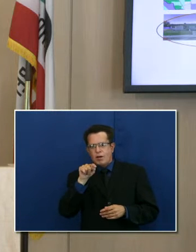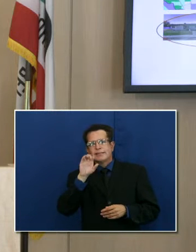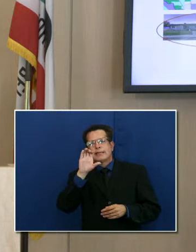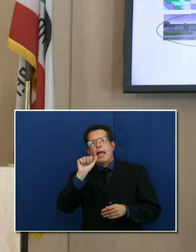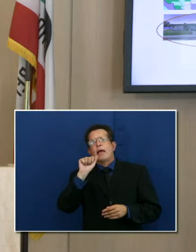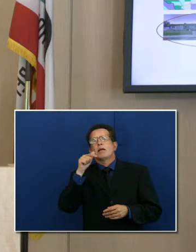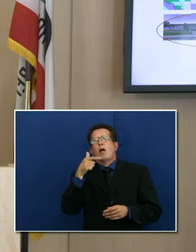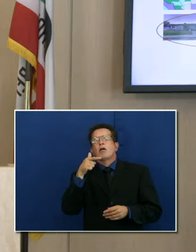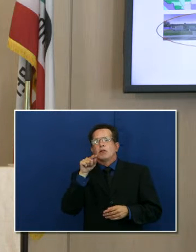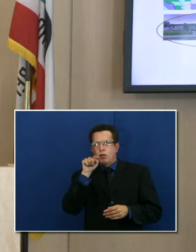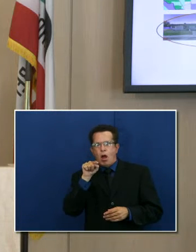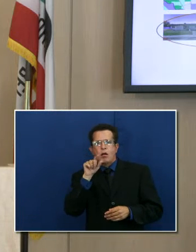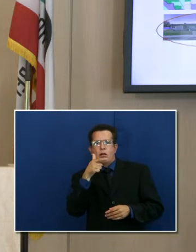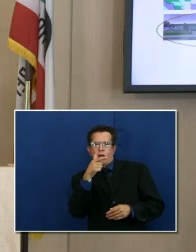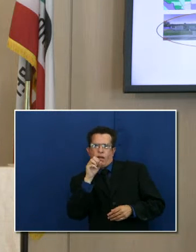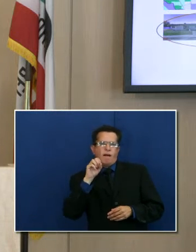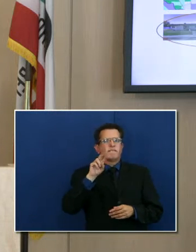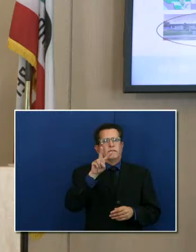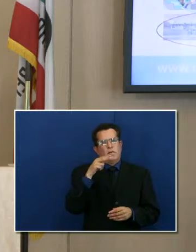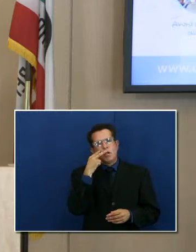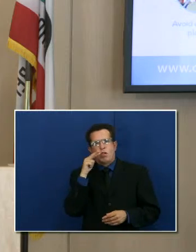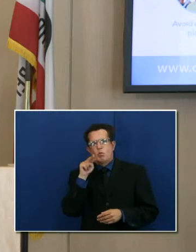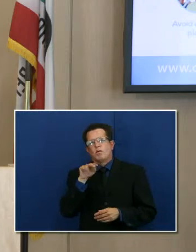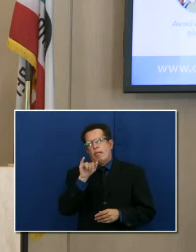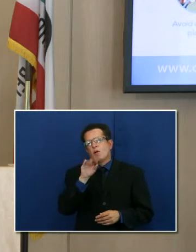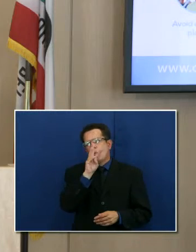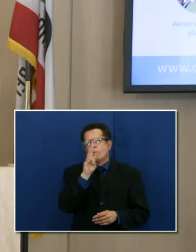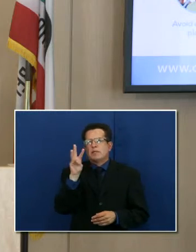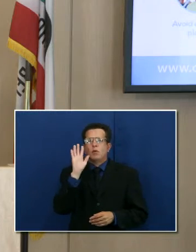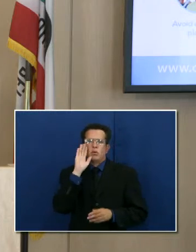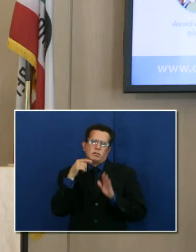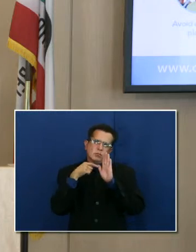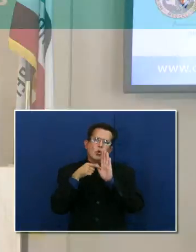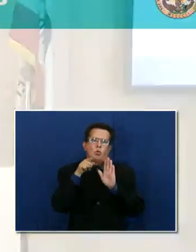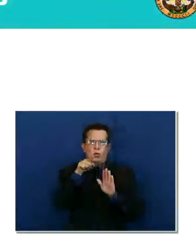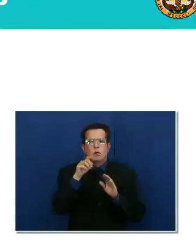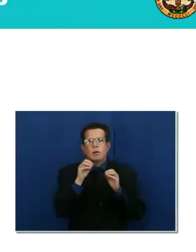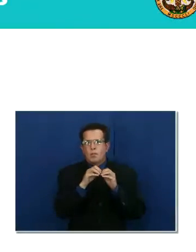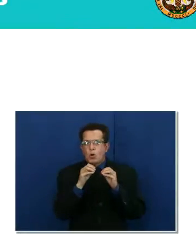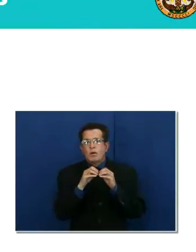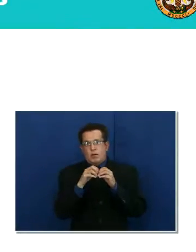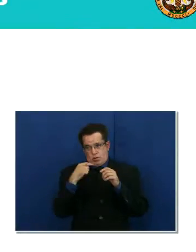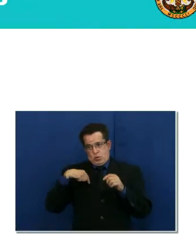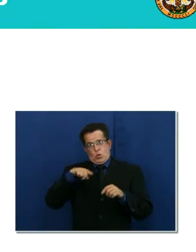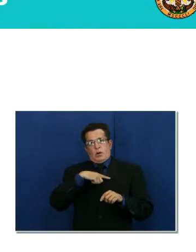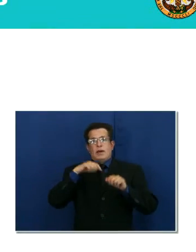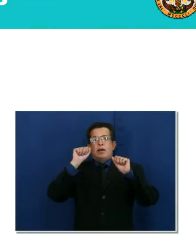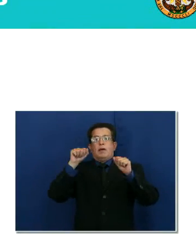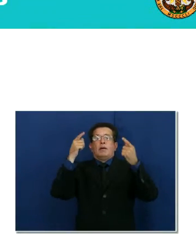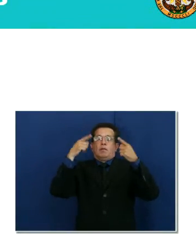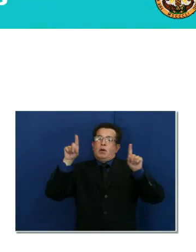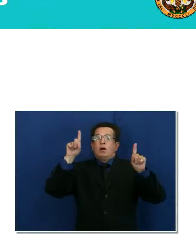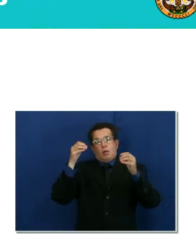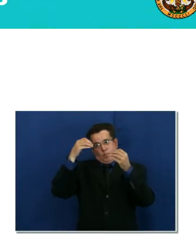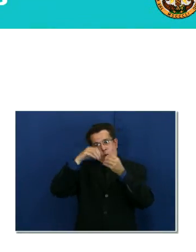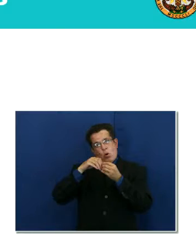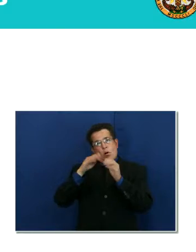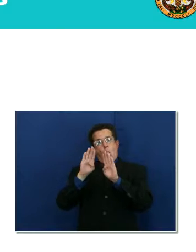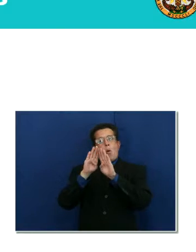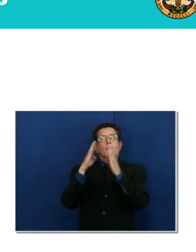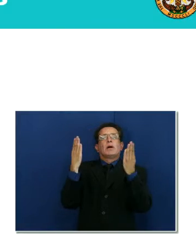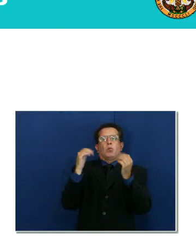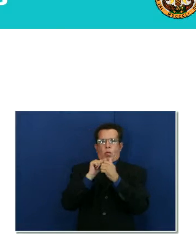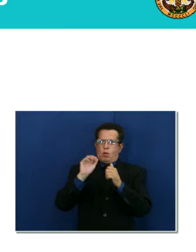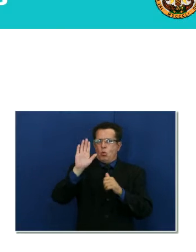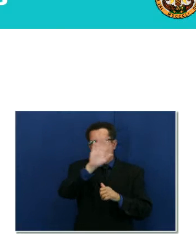covid19.ca.gov. Now, in closing, we can only succeed and open up more sectors with your help. Please